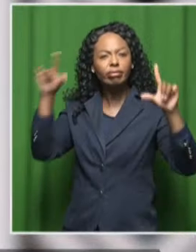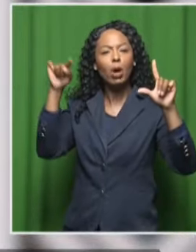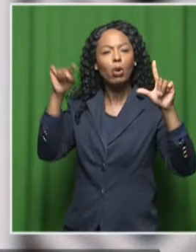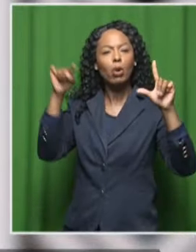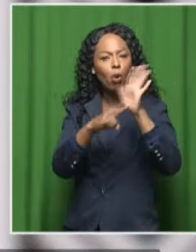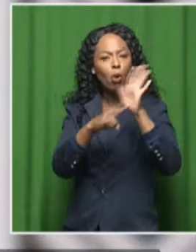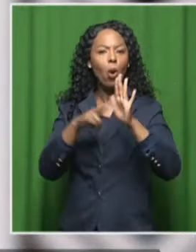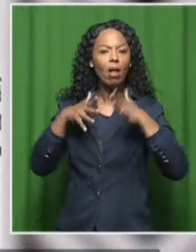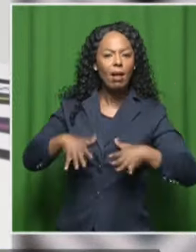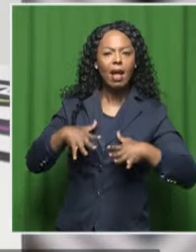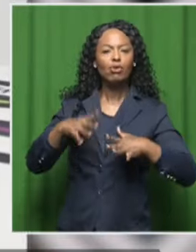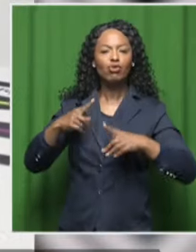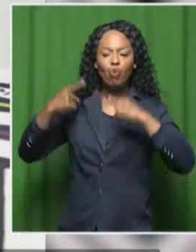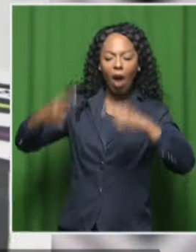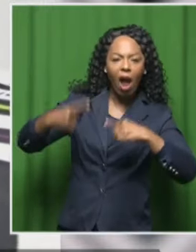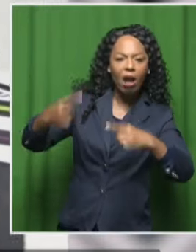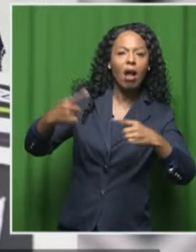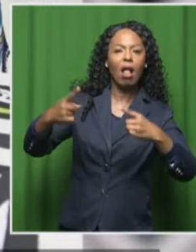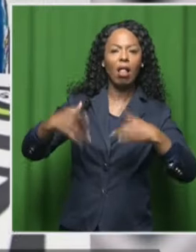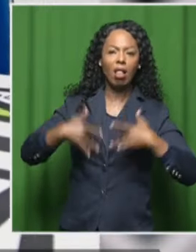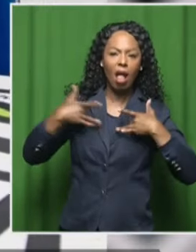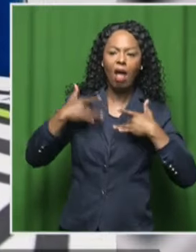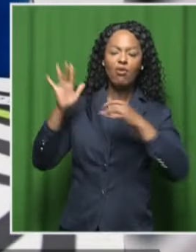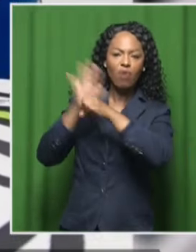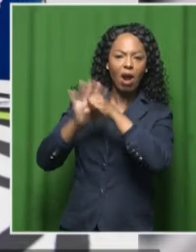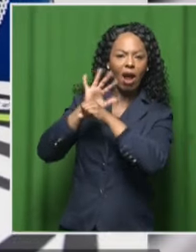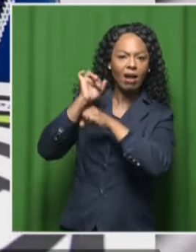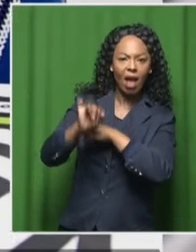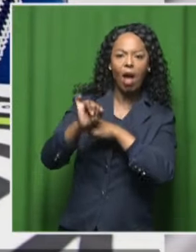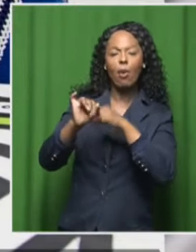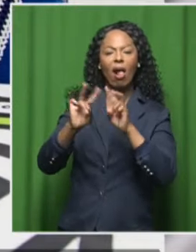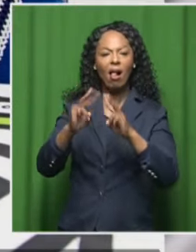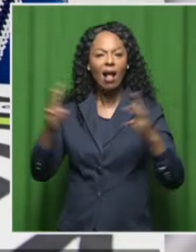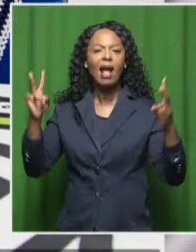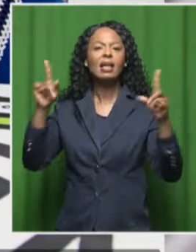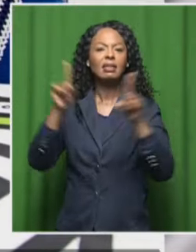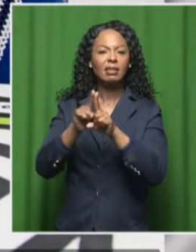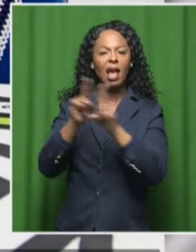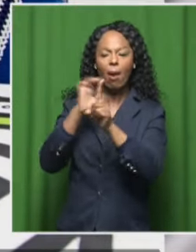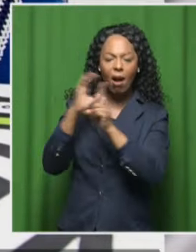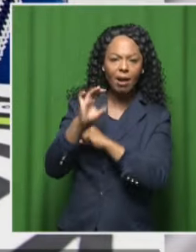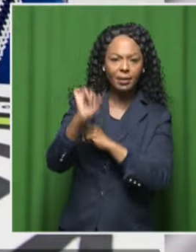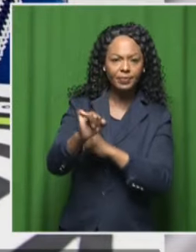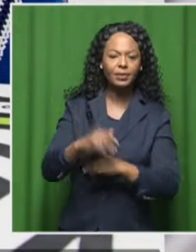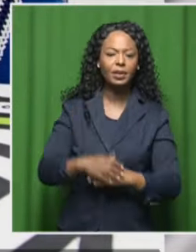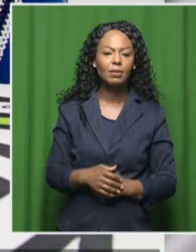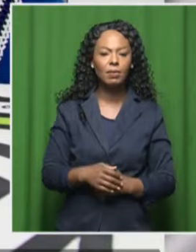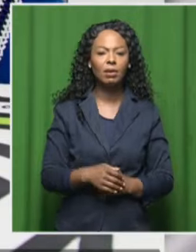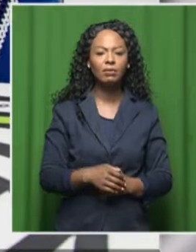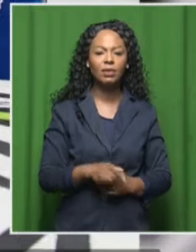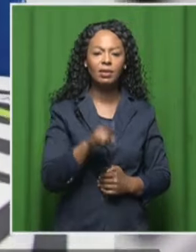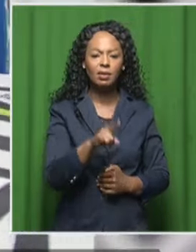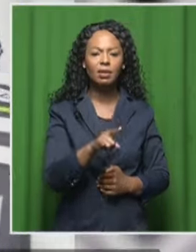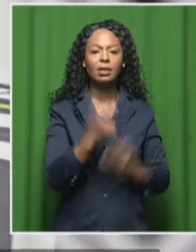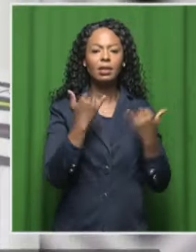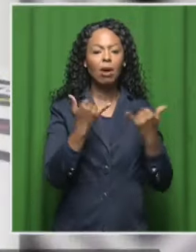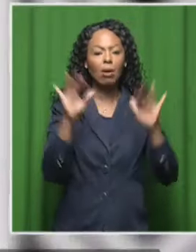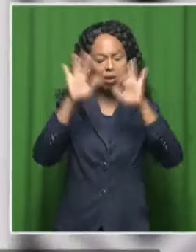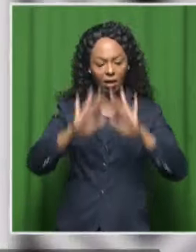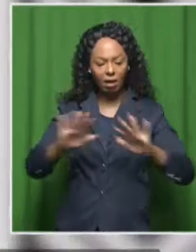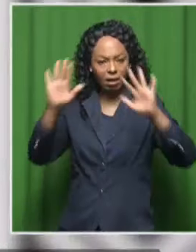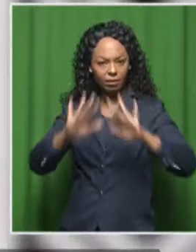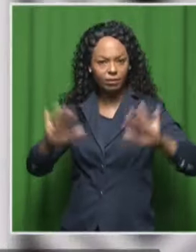experiences, struggles, and triumphs. As you know, AmaNdebele are people of colors. We create colors.